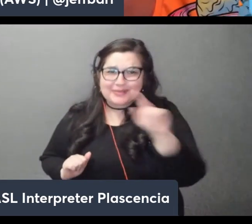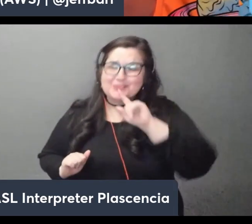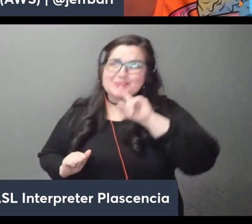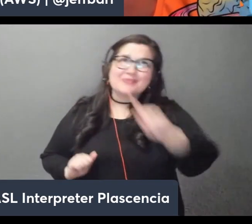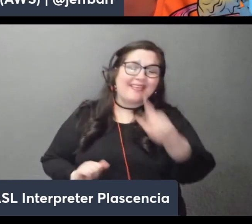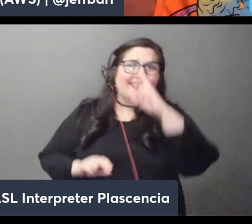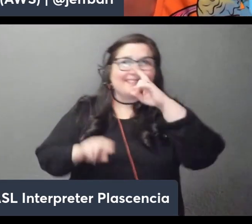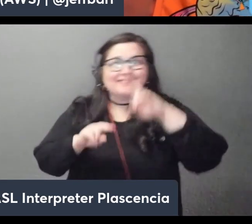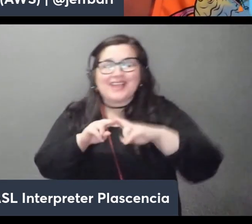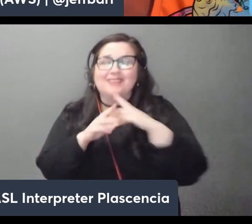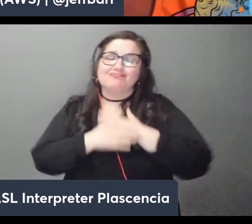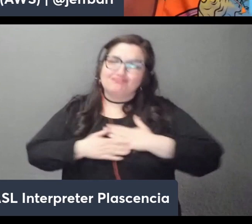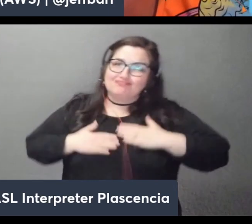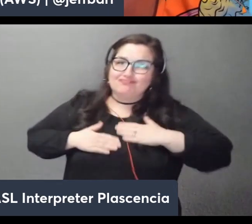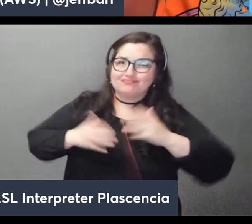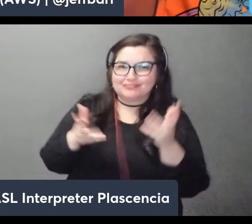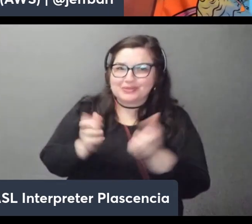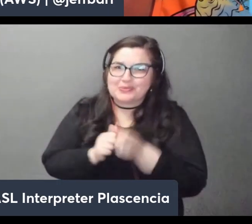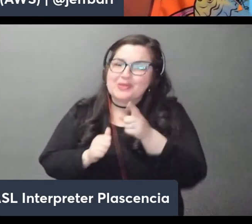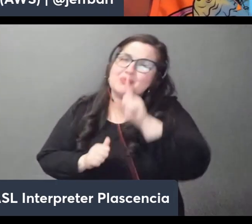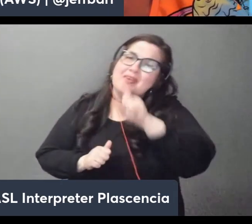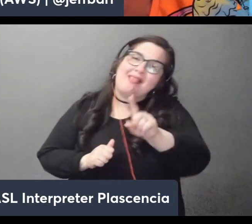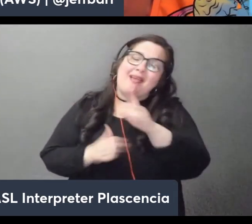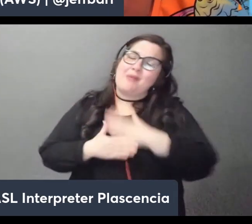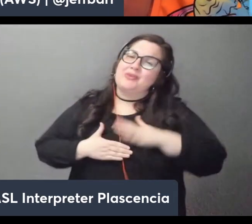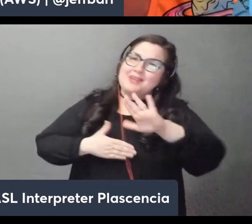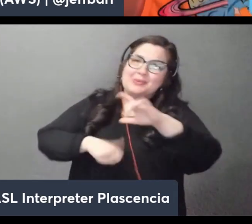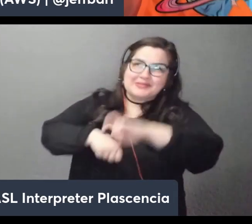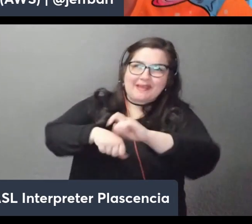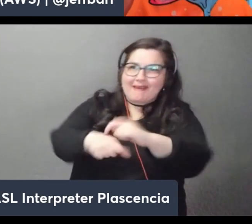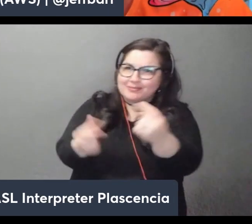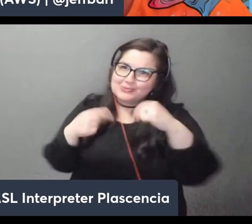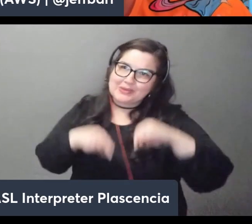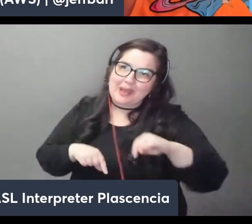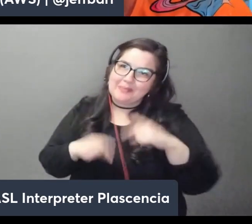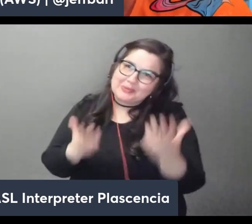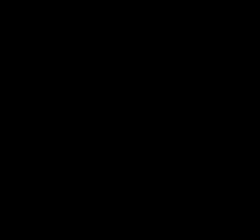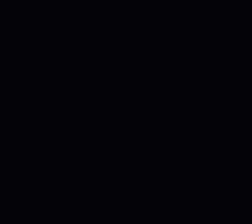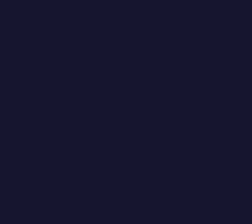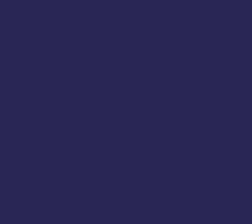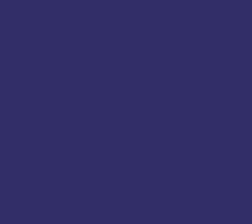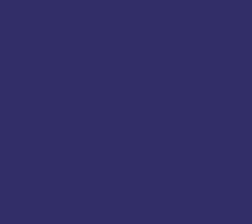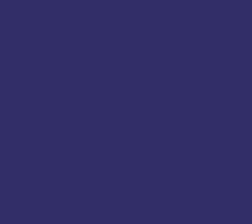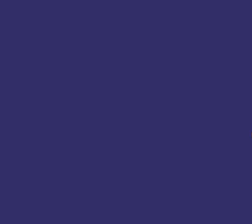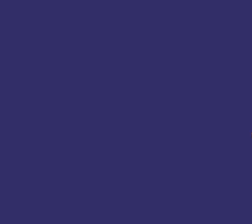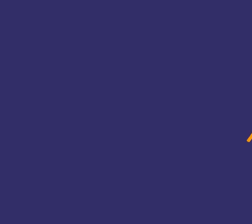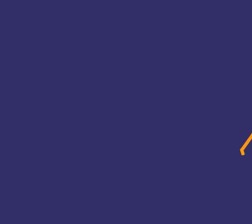Really enjoyed speaking with you and appreciate you taking the time to be here. Okay, thank you guys. Ciao.